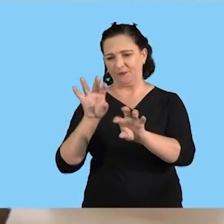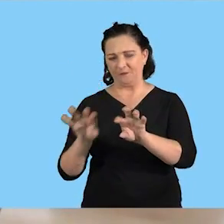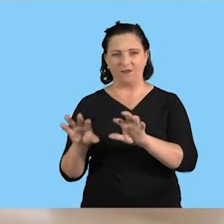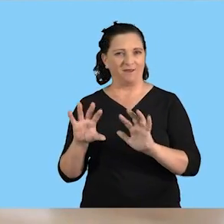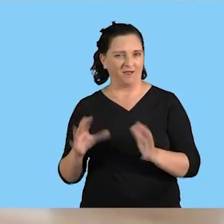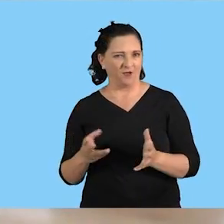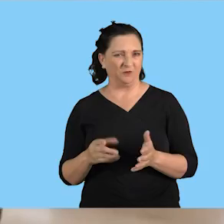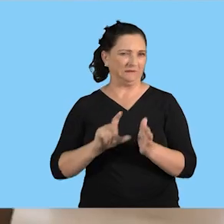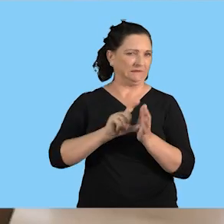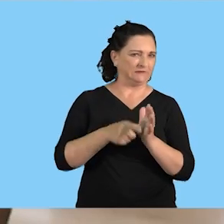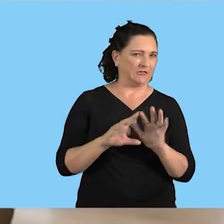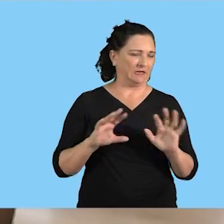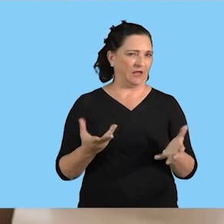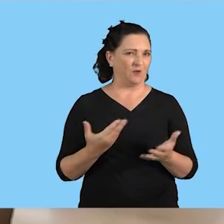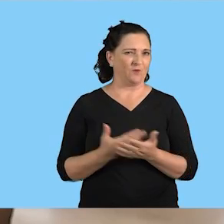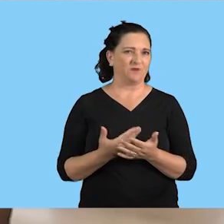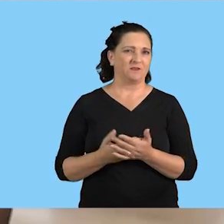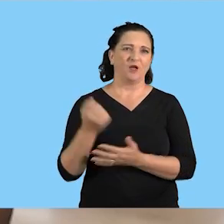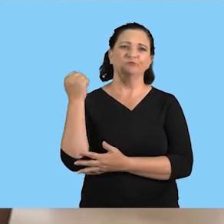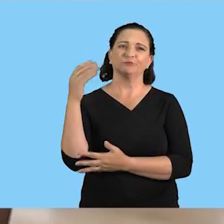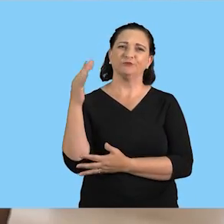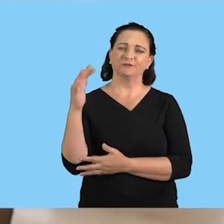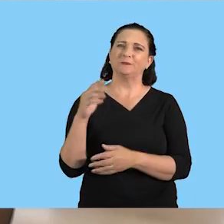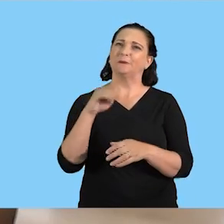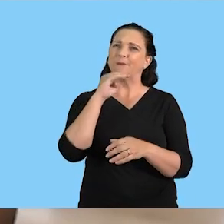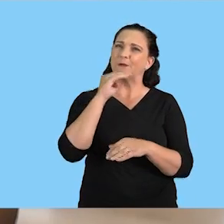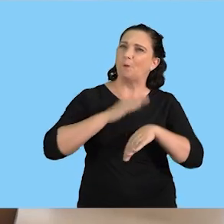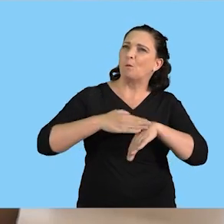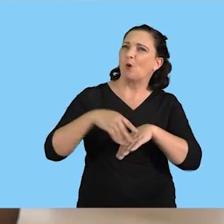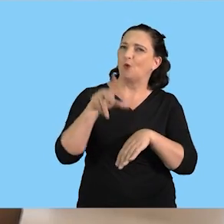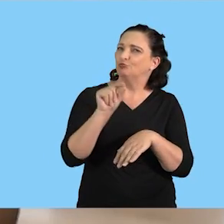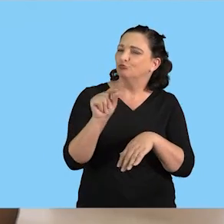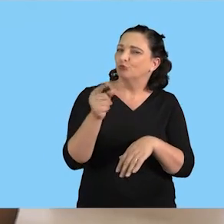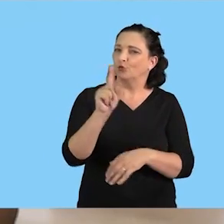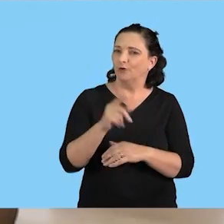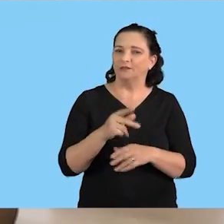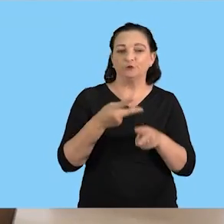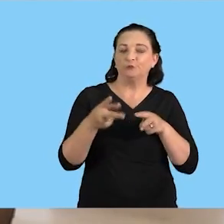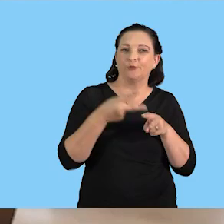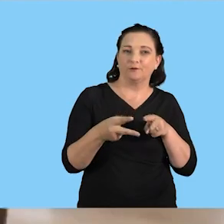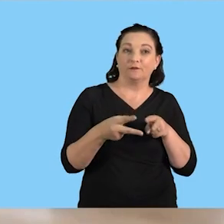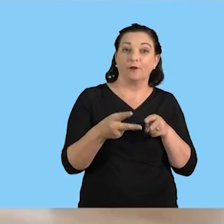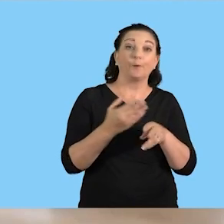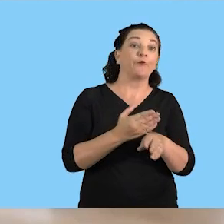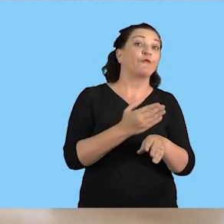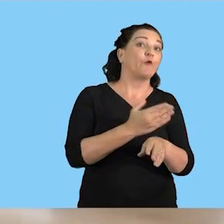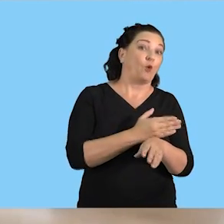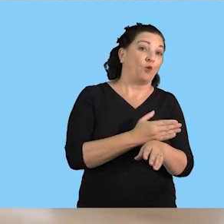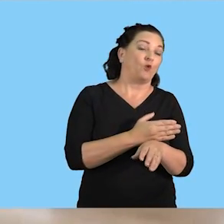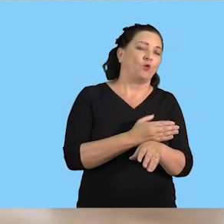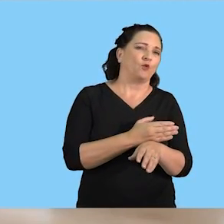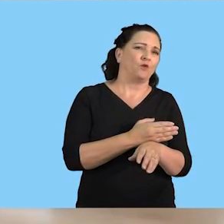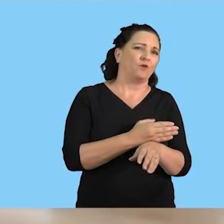presentation. How then do you design this presentation and make it more interesting? during the preparation. So this is before the